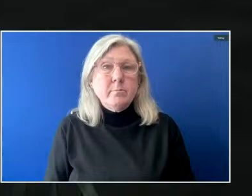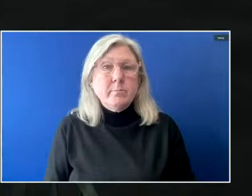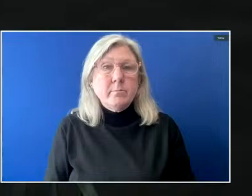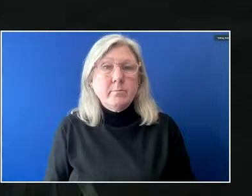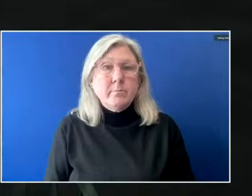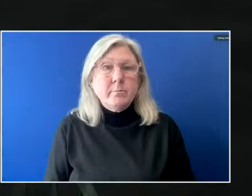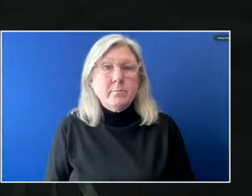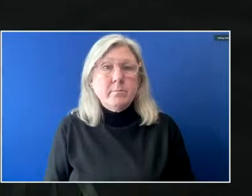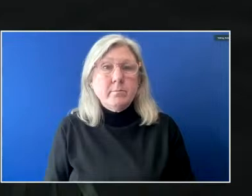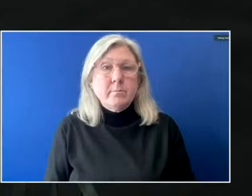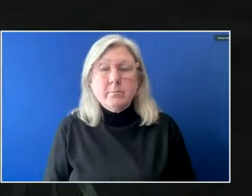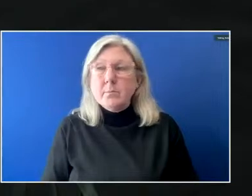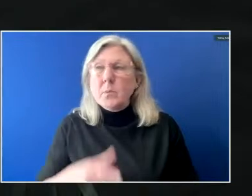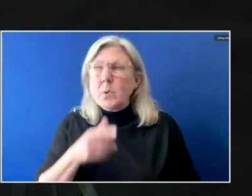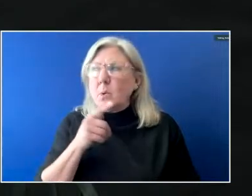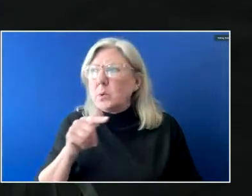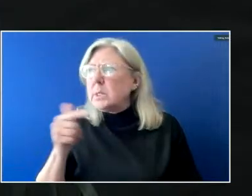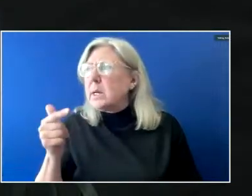who